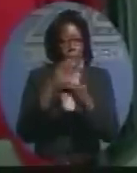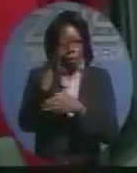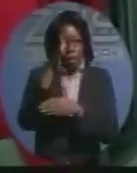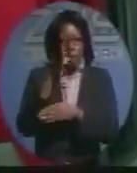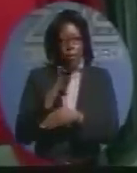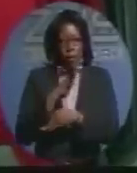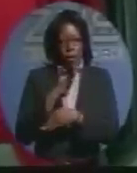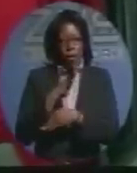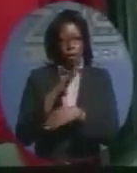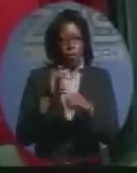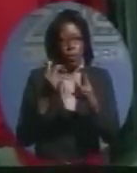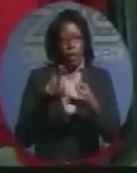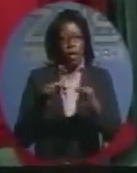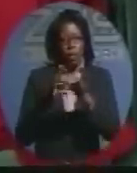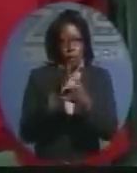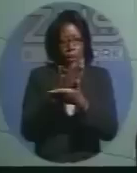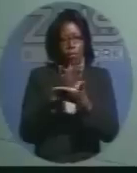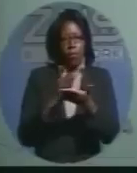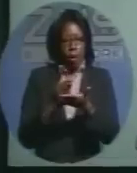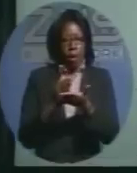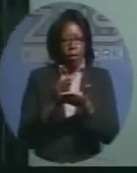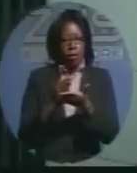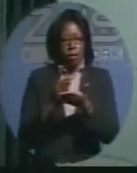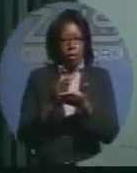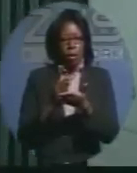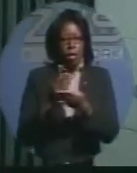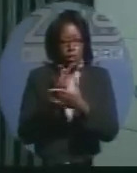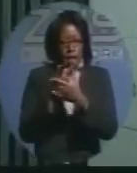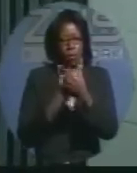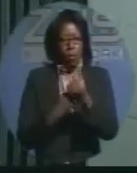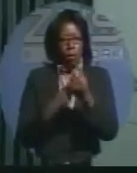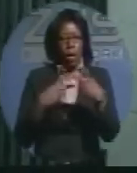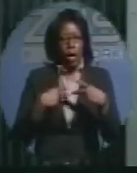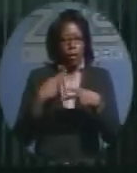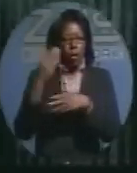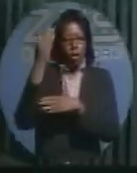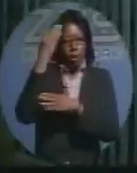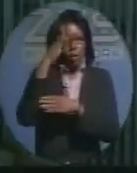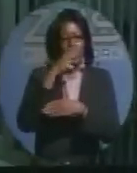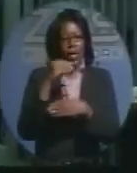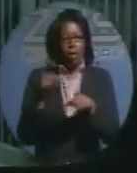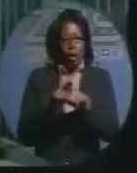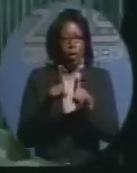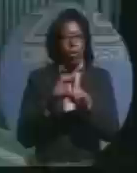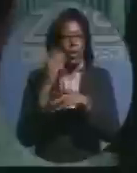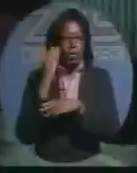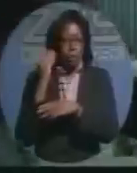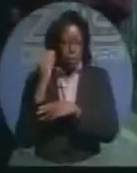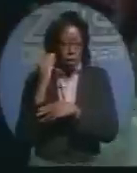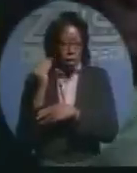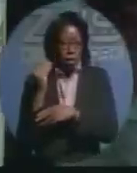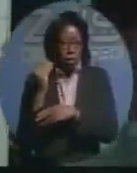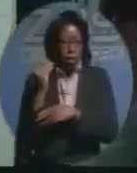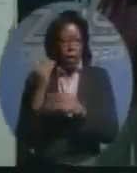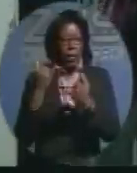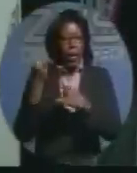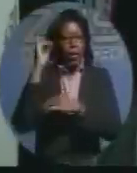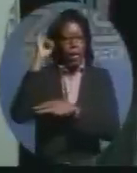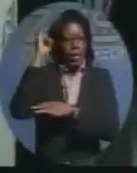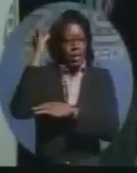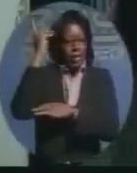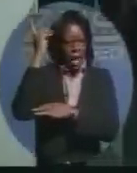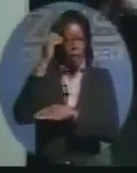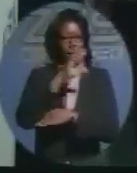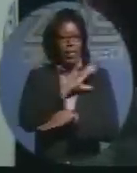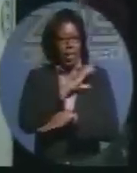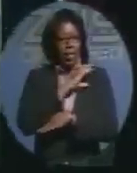pivotal roles moving forward, as both candidates have a wealth of knowledge and experience. Meantime, National Chairman Darren Cash says he's